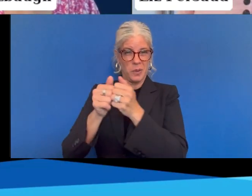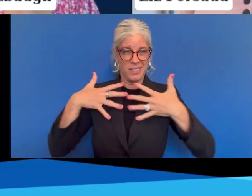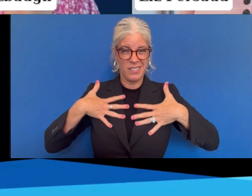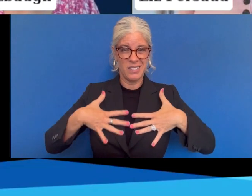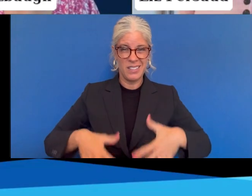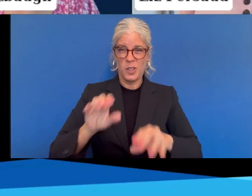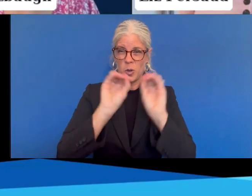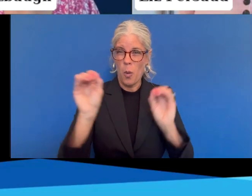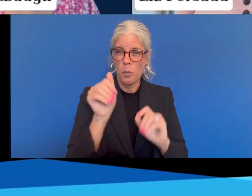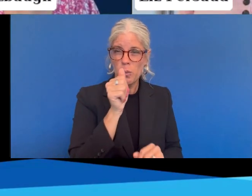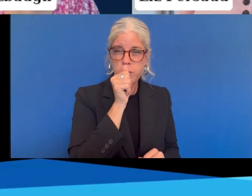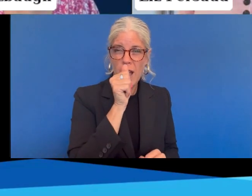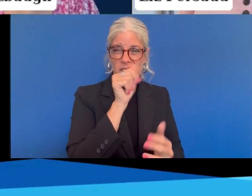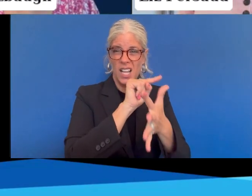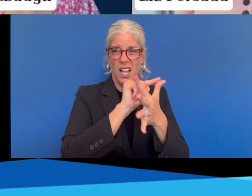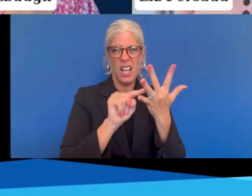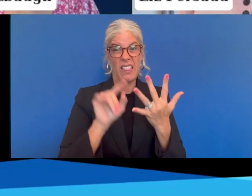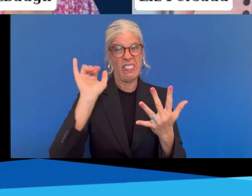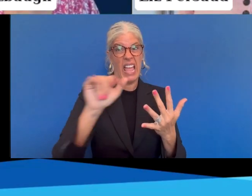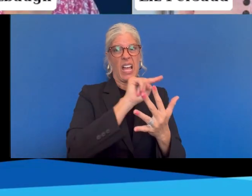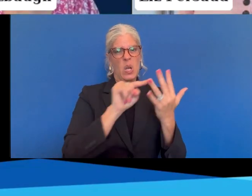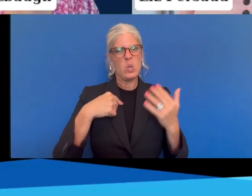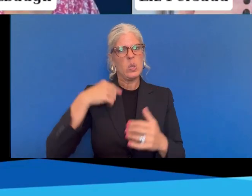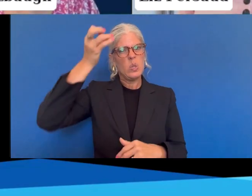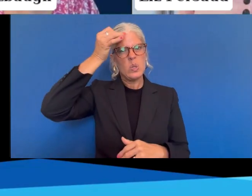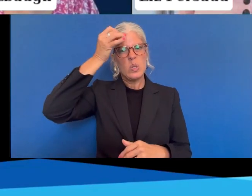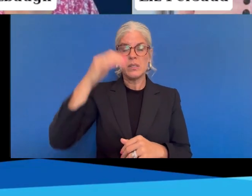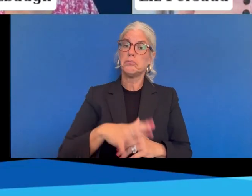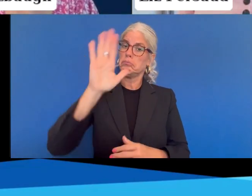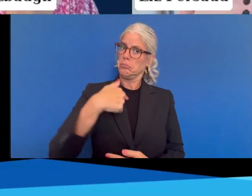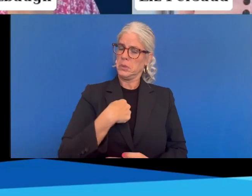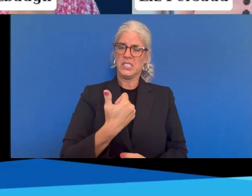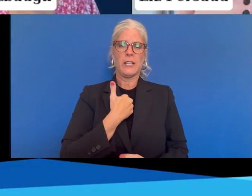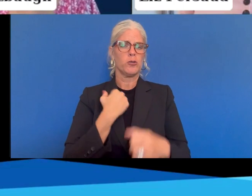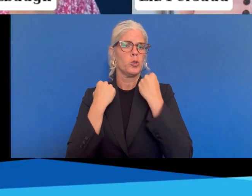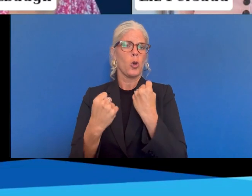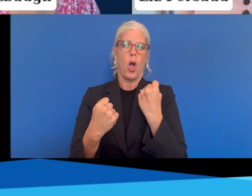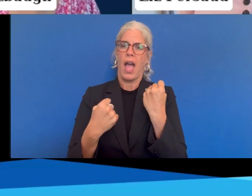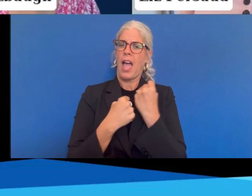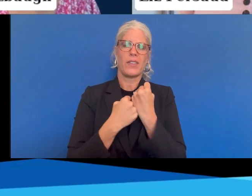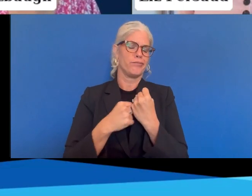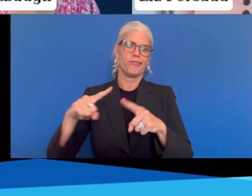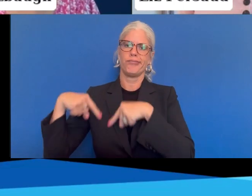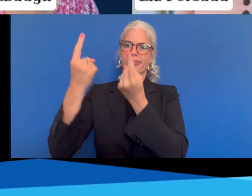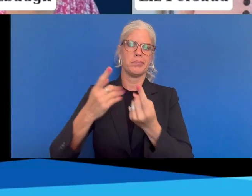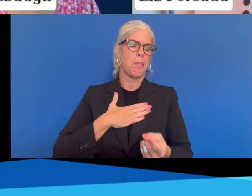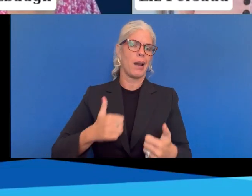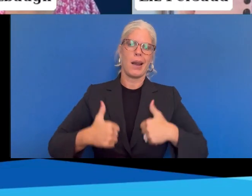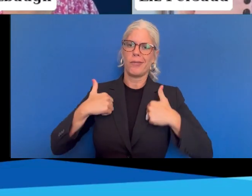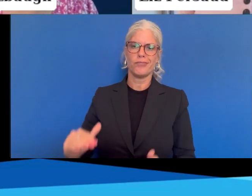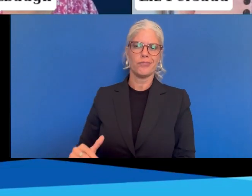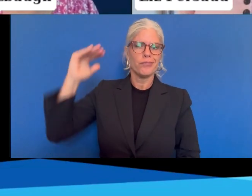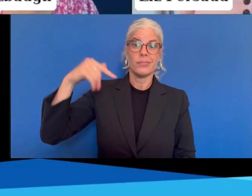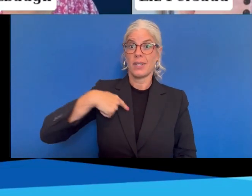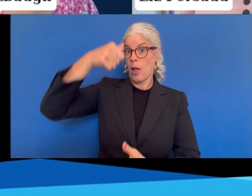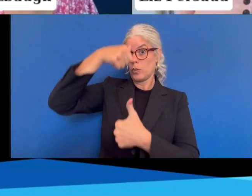the mobile unit. I had no privacy or anything like that. So those are the things. And, I've always been a strong advocate